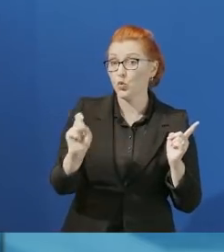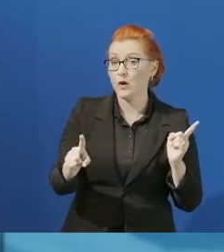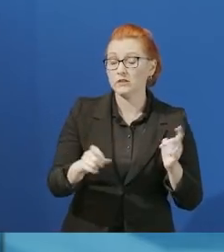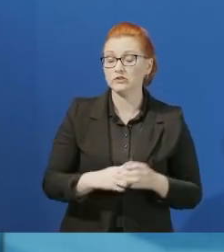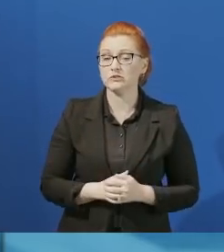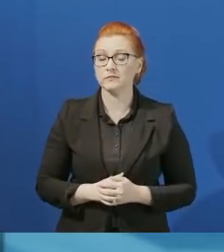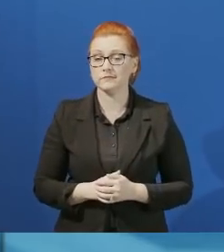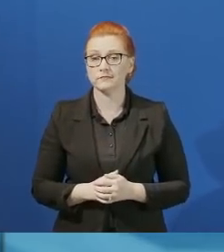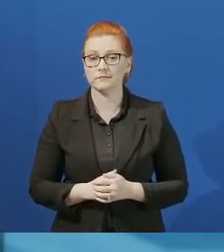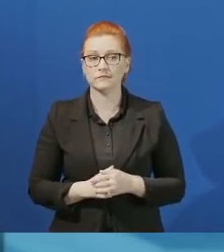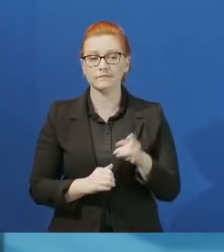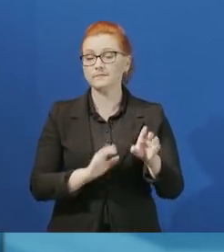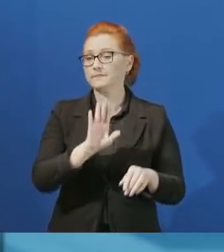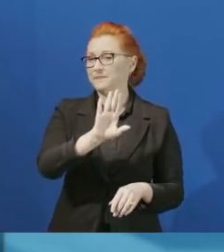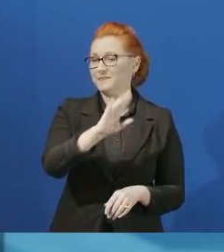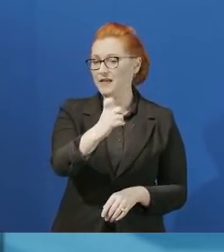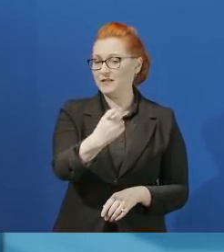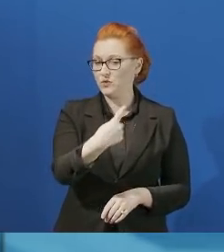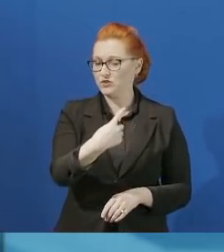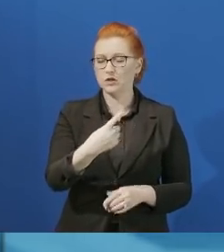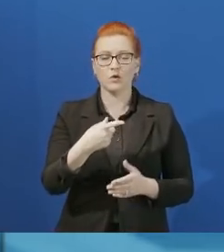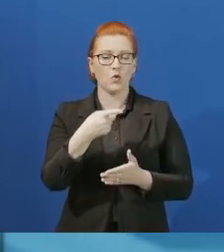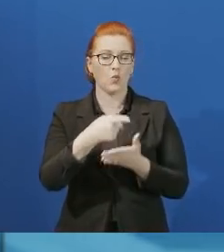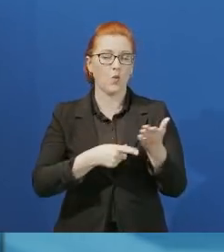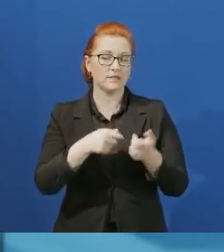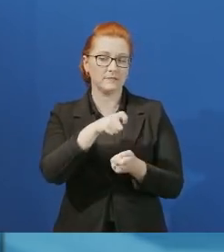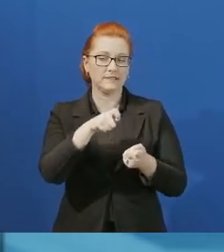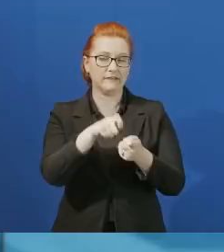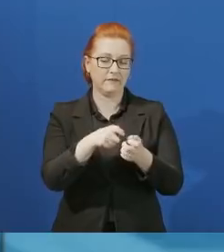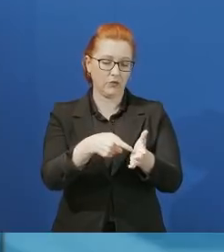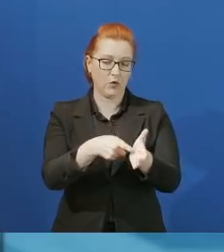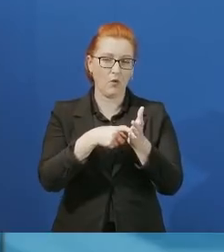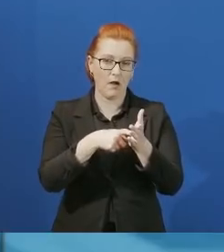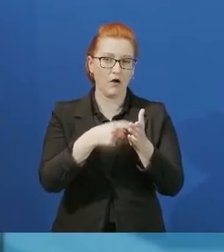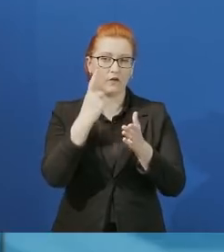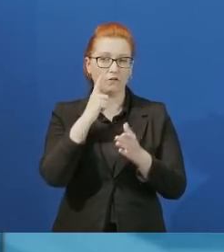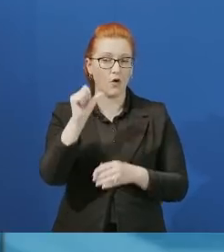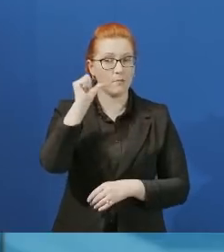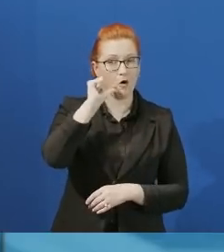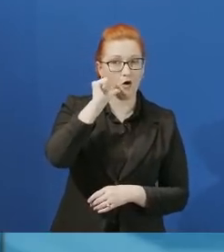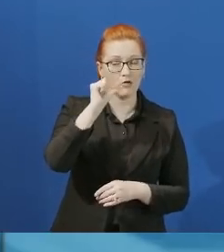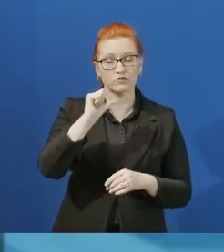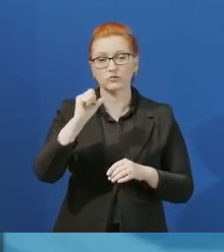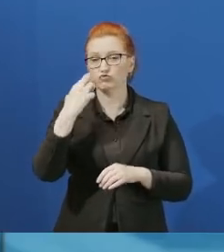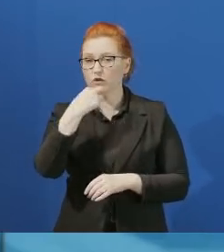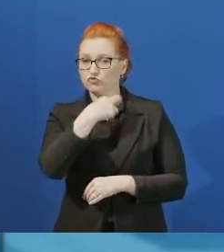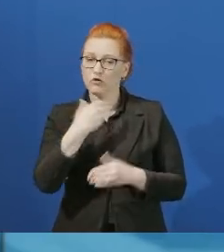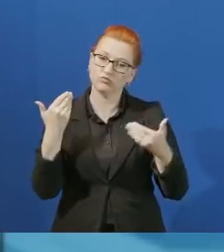the question was, what specifically would I need for bars and restaurants to open?